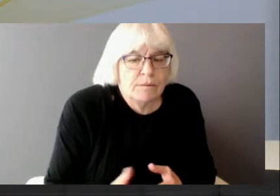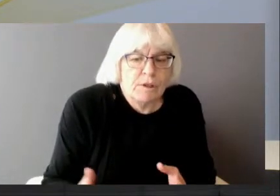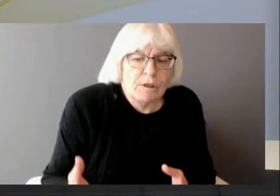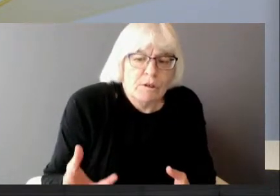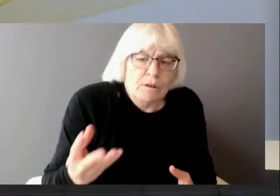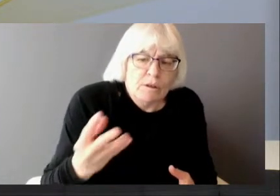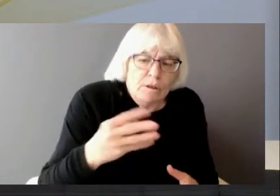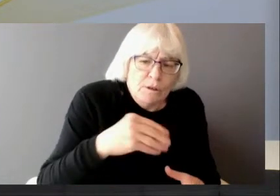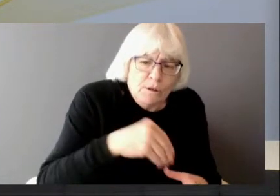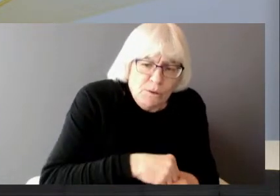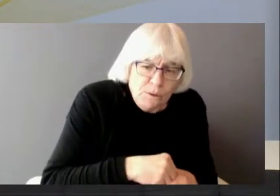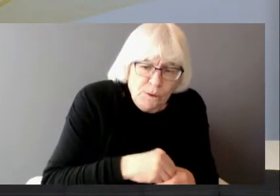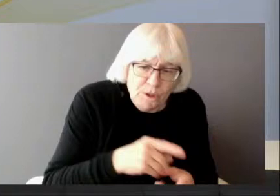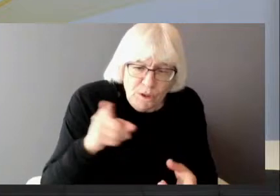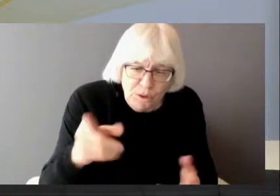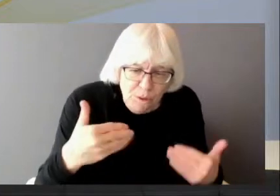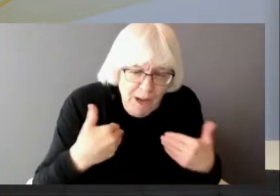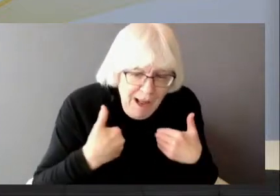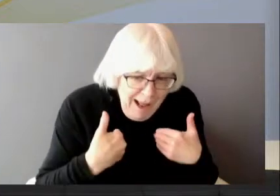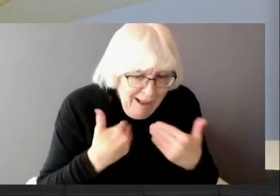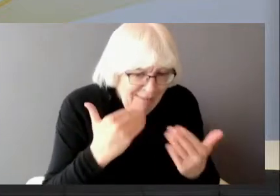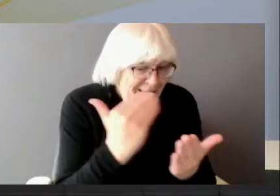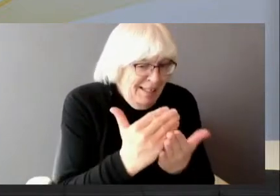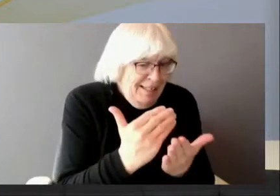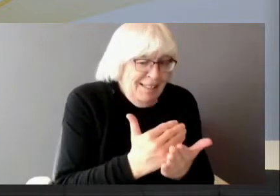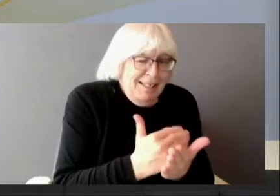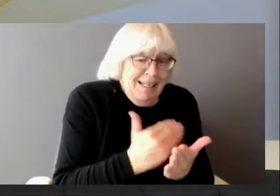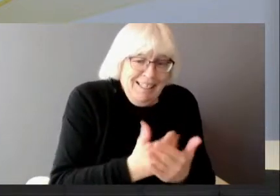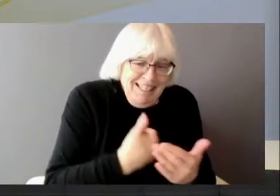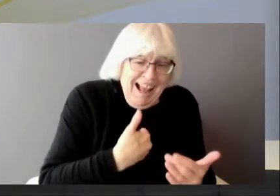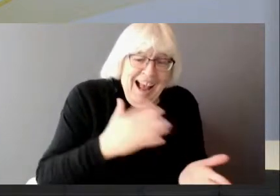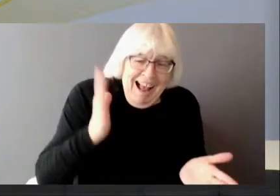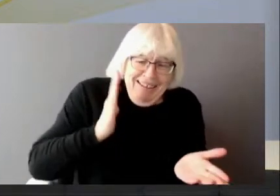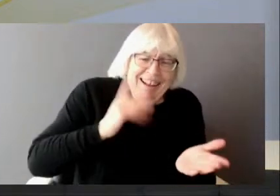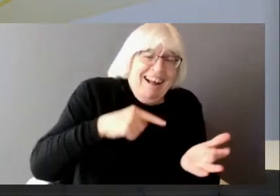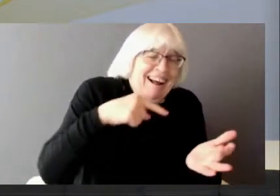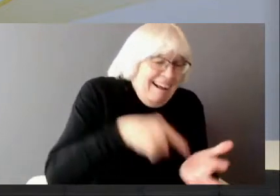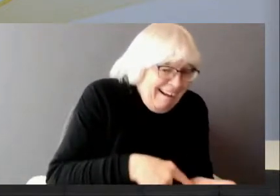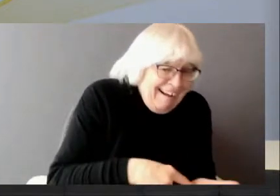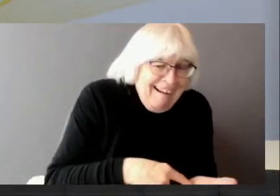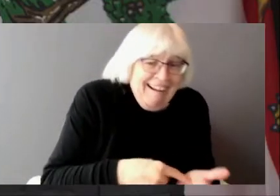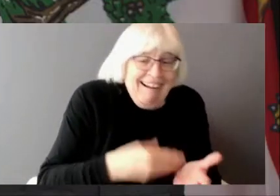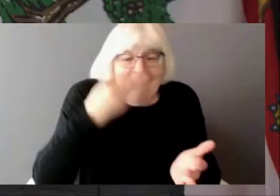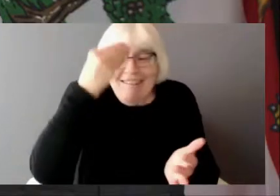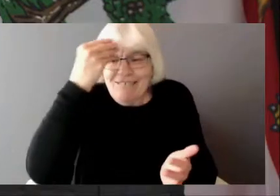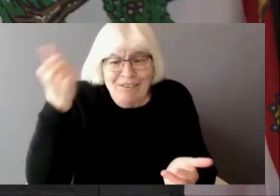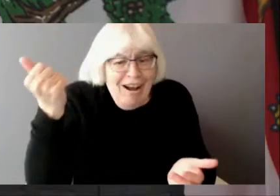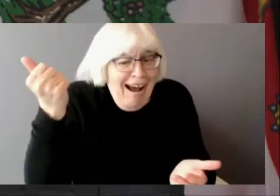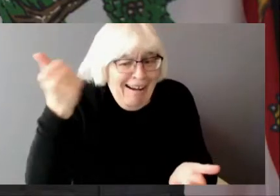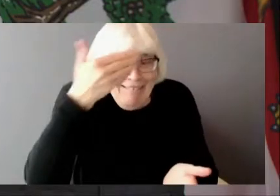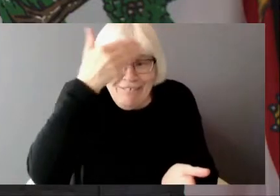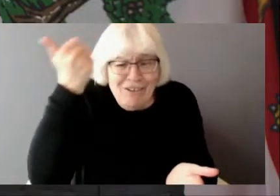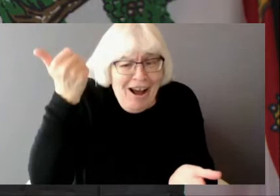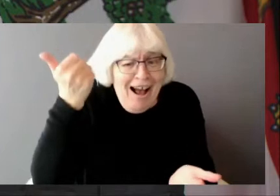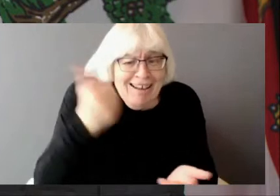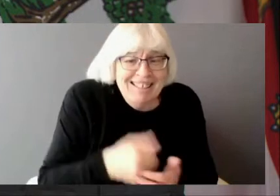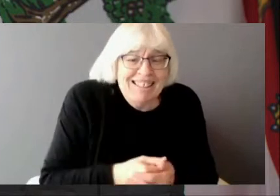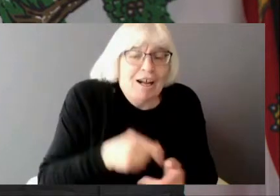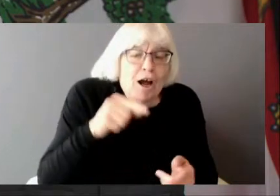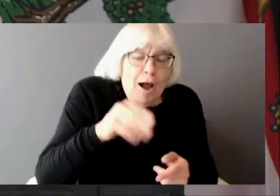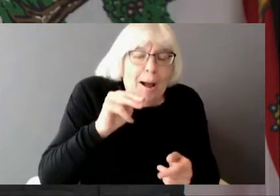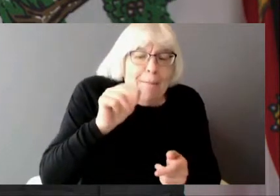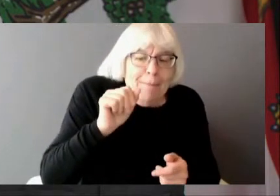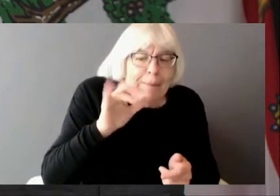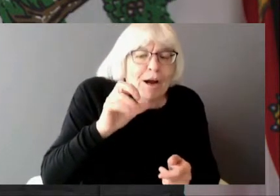some of the ones. I had them all in front of me this morning, but you can jump in. I can remember a few of them. I know today they were going to a number in